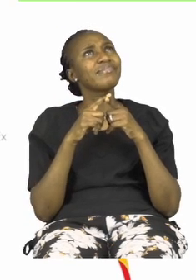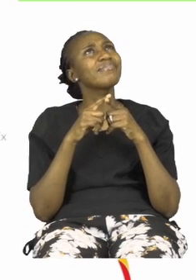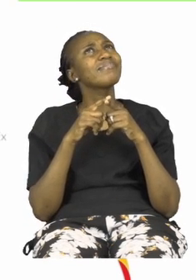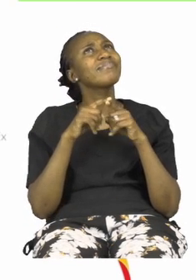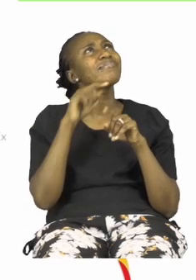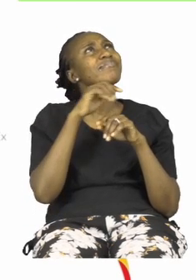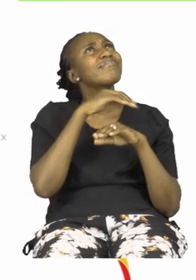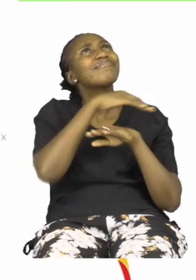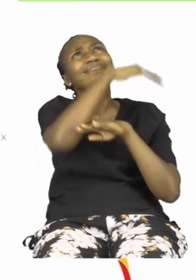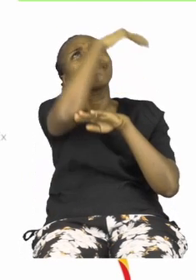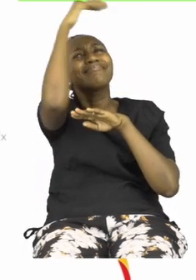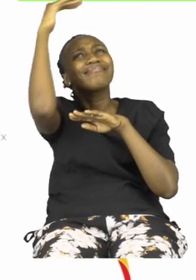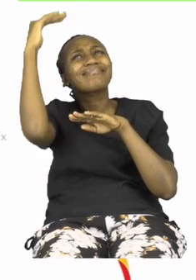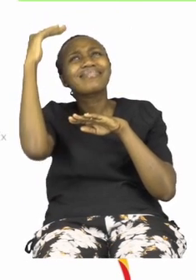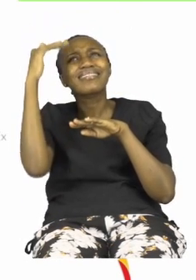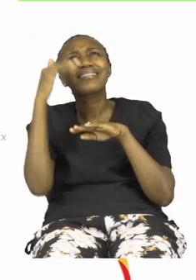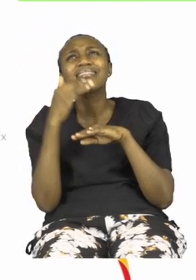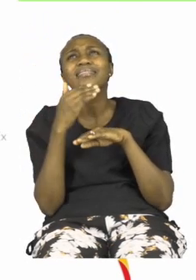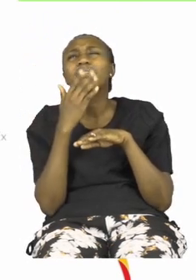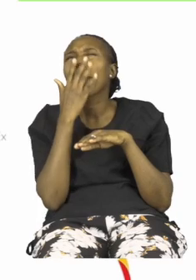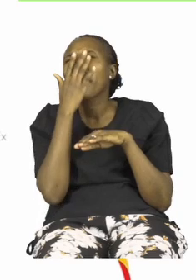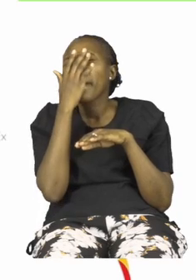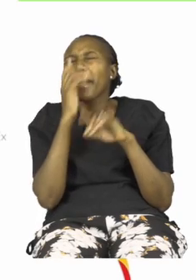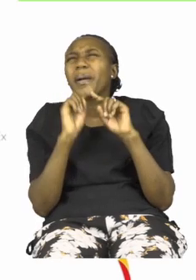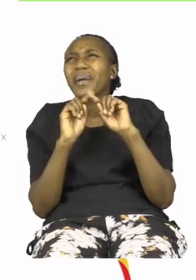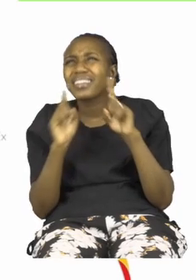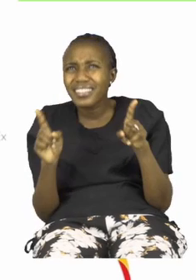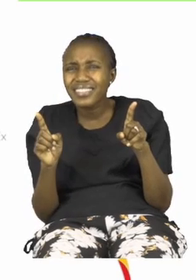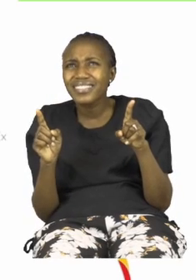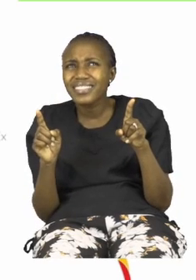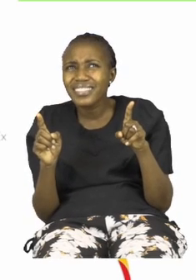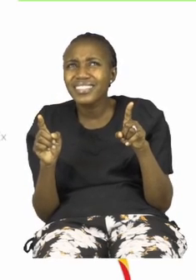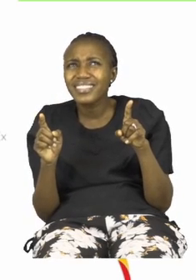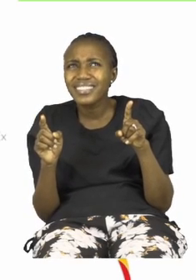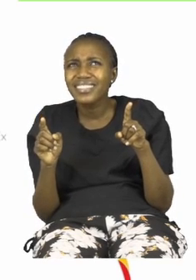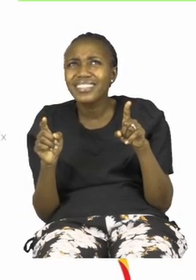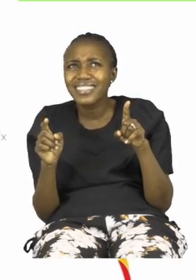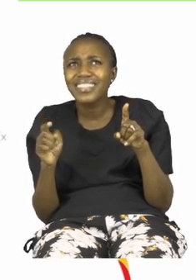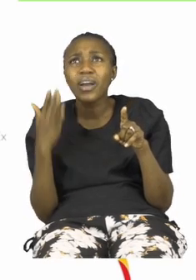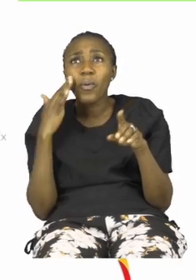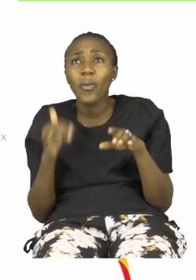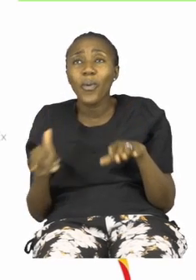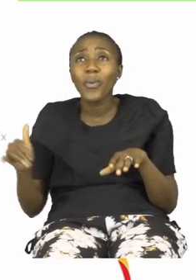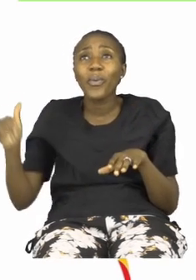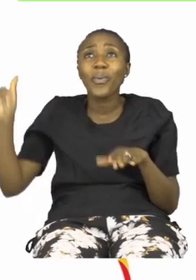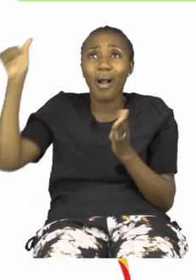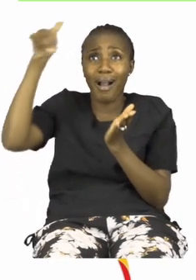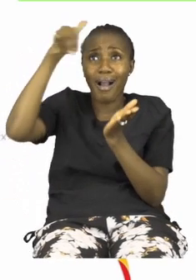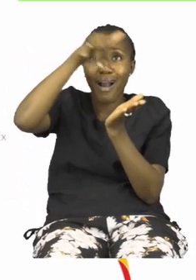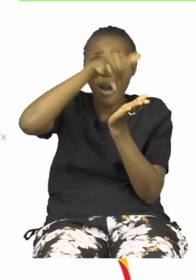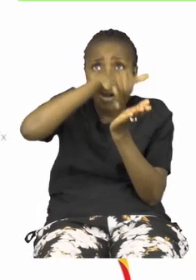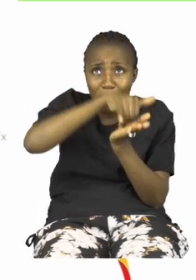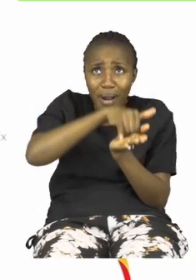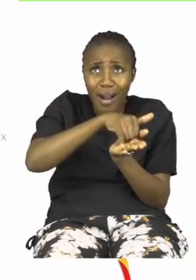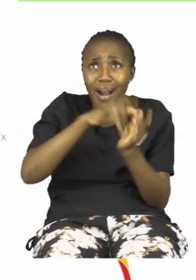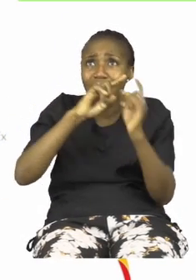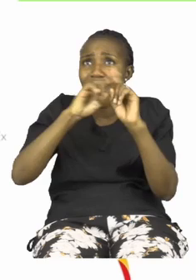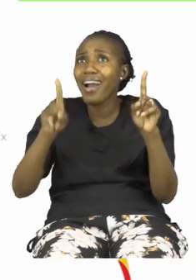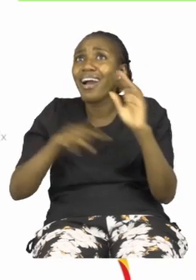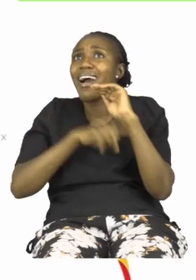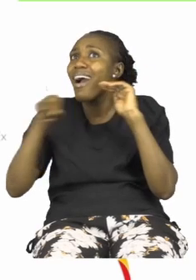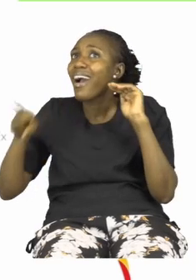true. Really? I've been on the plane. The air smells the same. No, I mean like when you land in a different country. Of course,